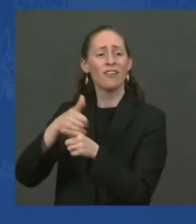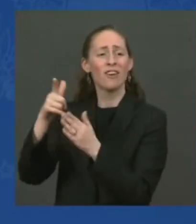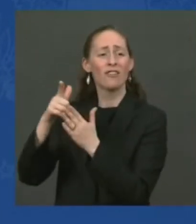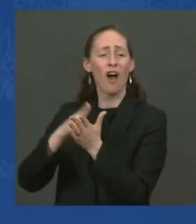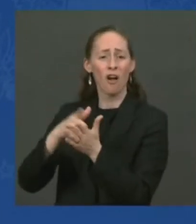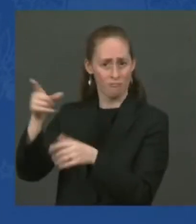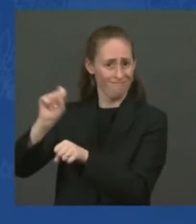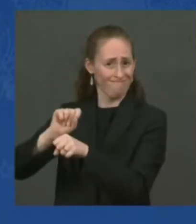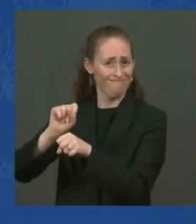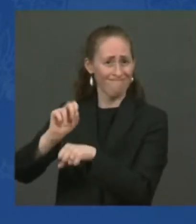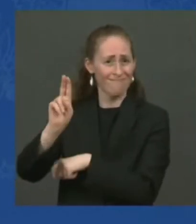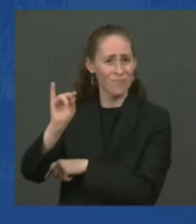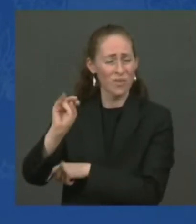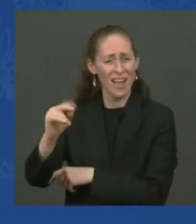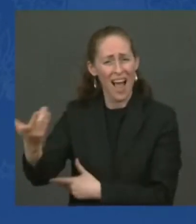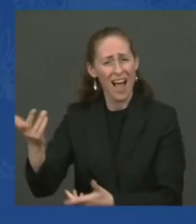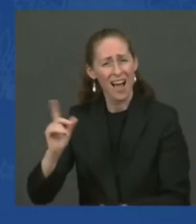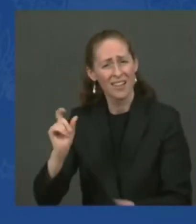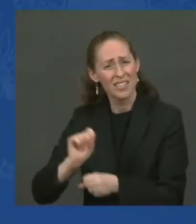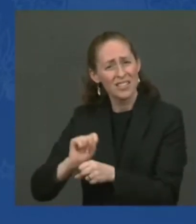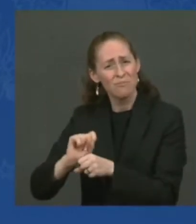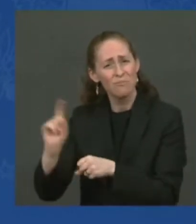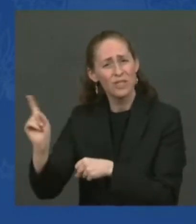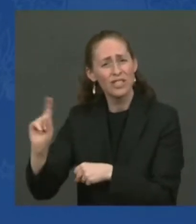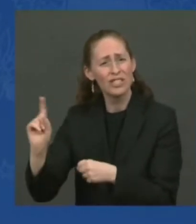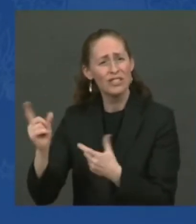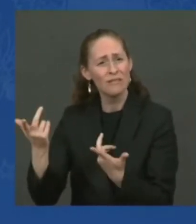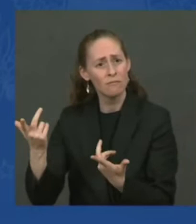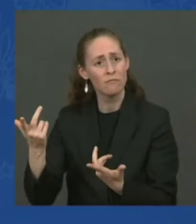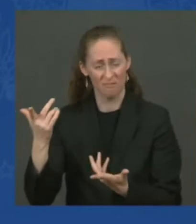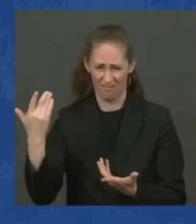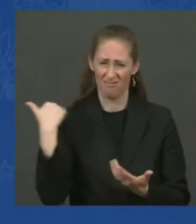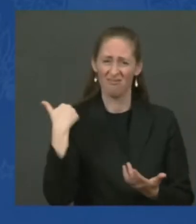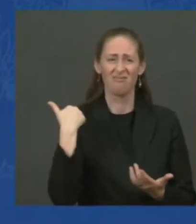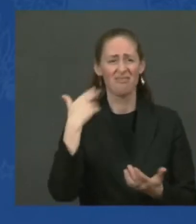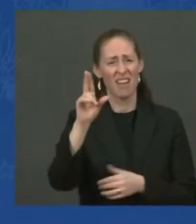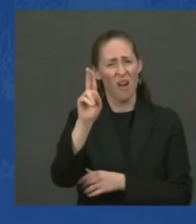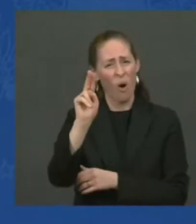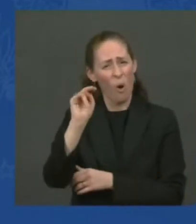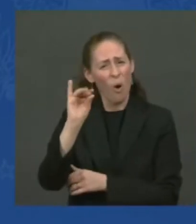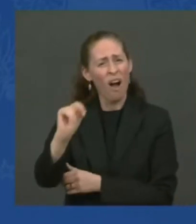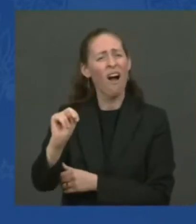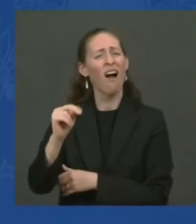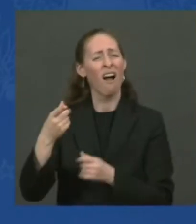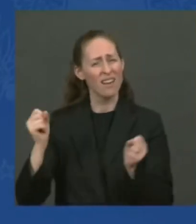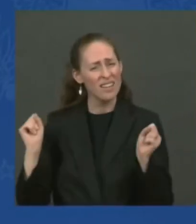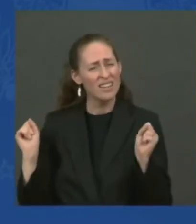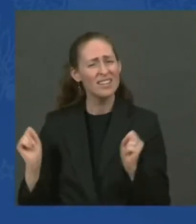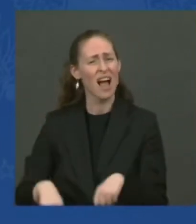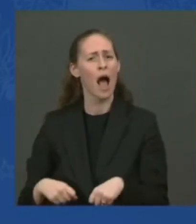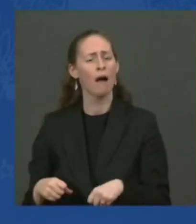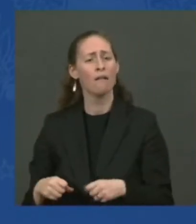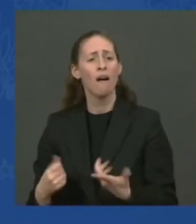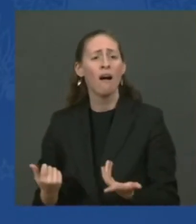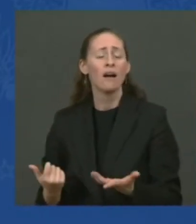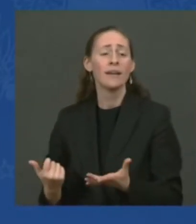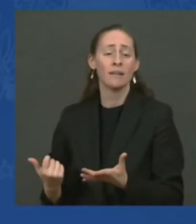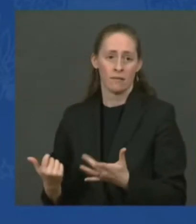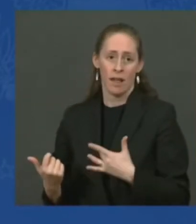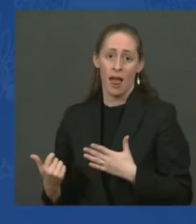how he made a living. He told me, go to the union and apply. You could totally do this work. And I'm so glad that I